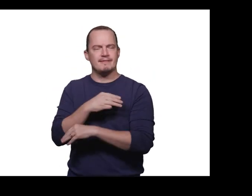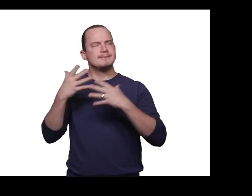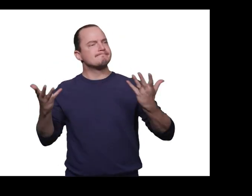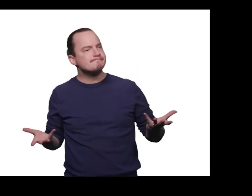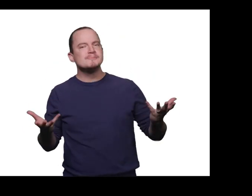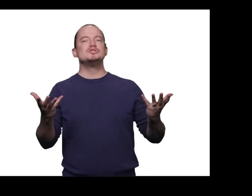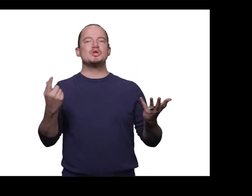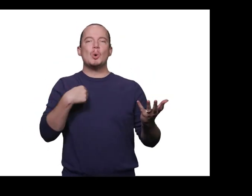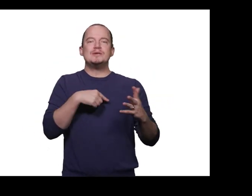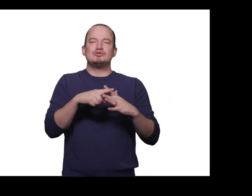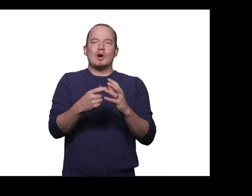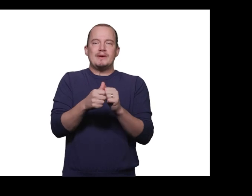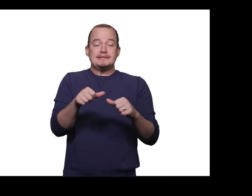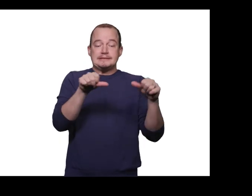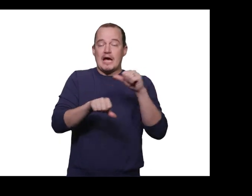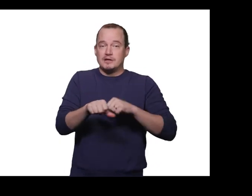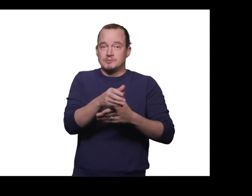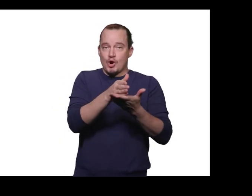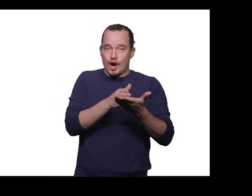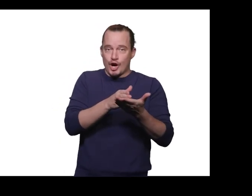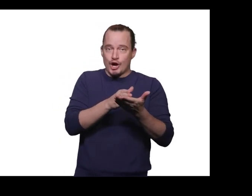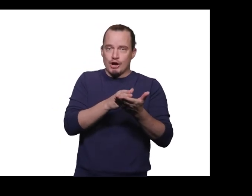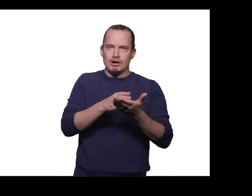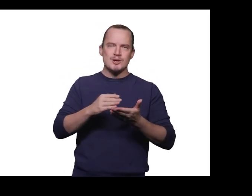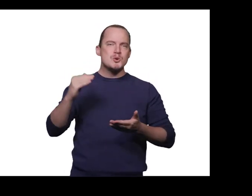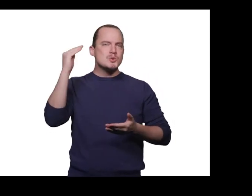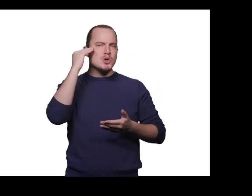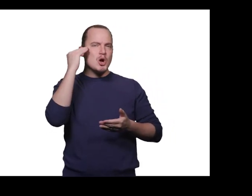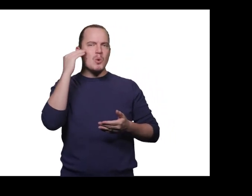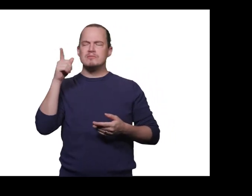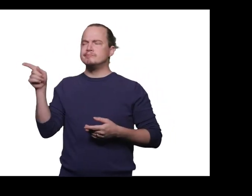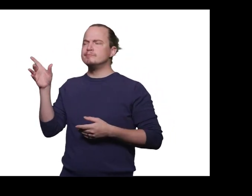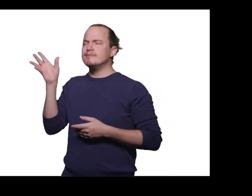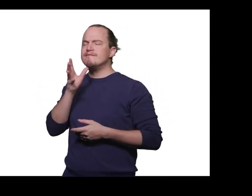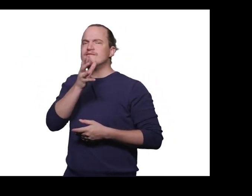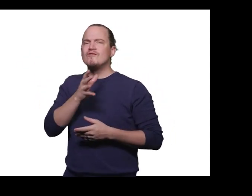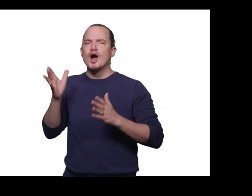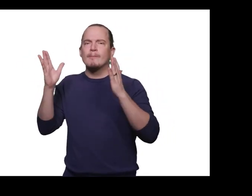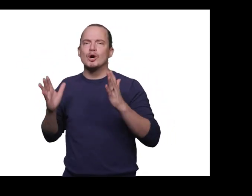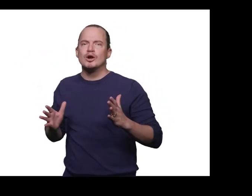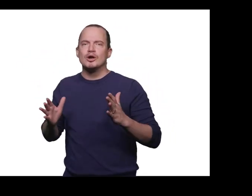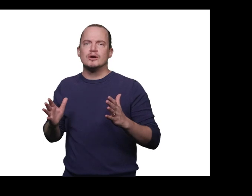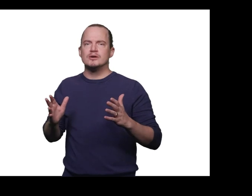a science portion of reviewing a farmer using their